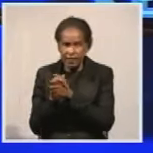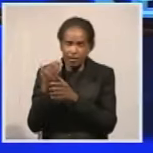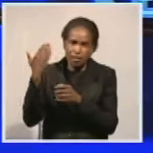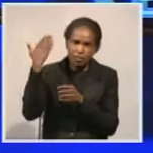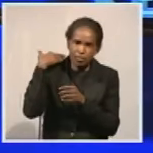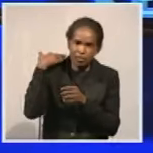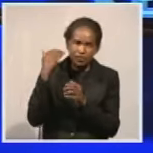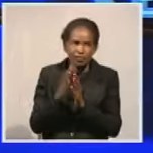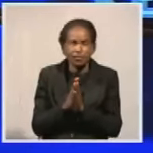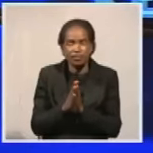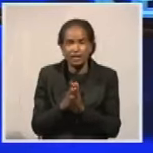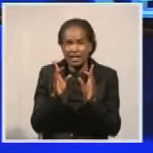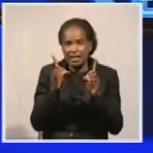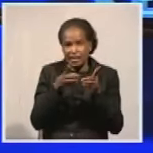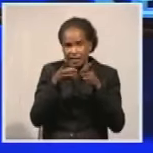the Institute for Namibia.